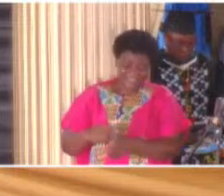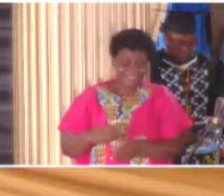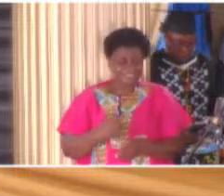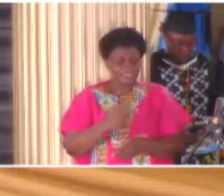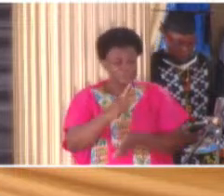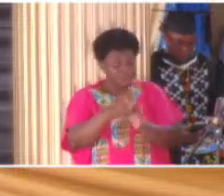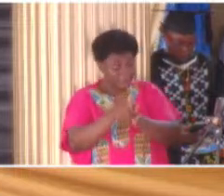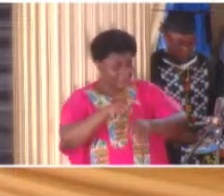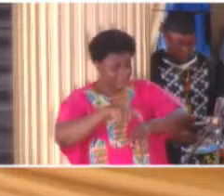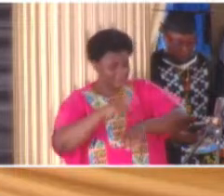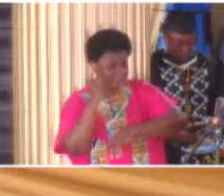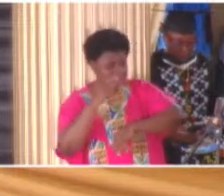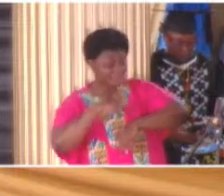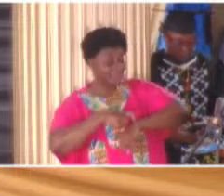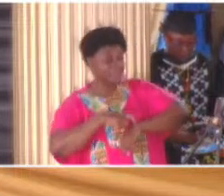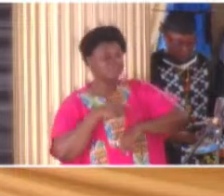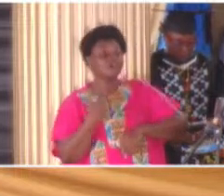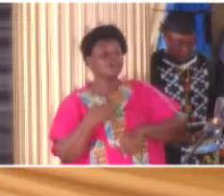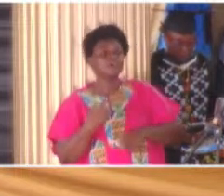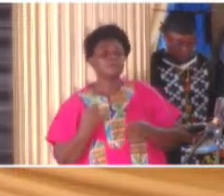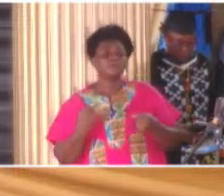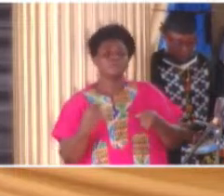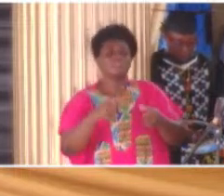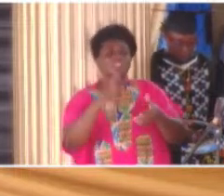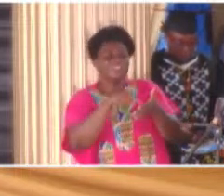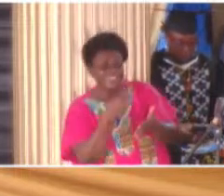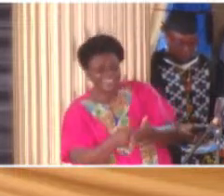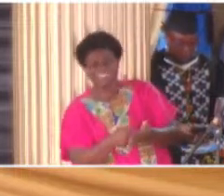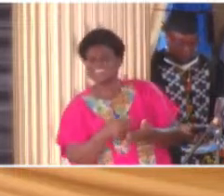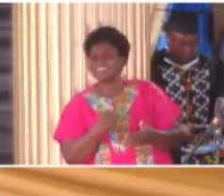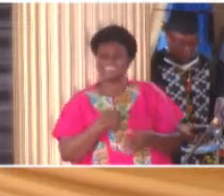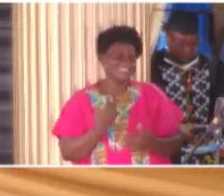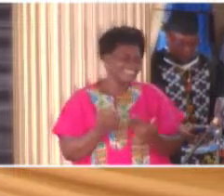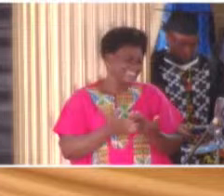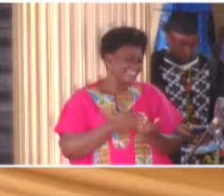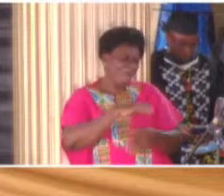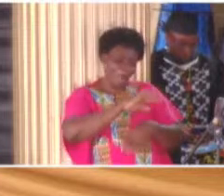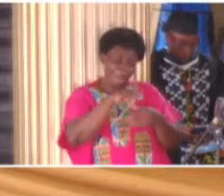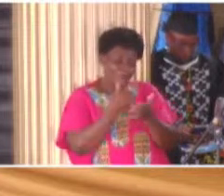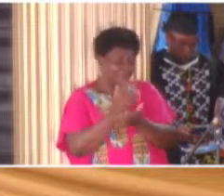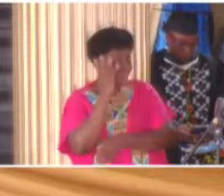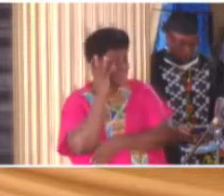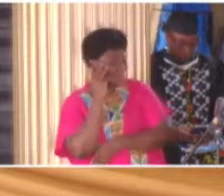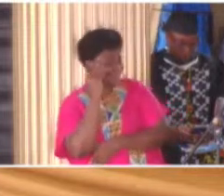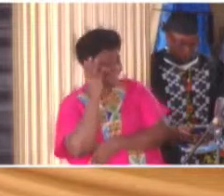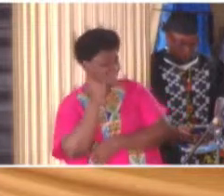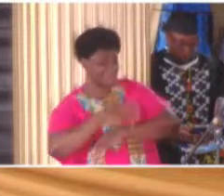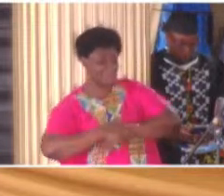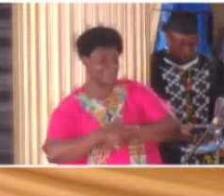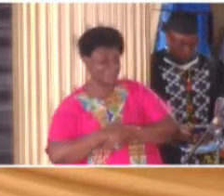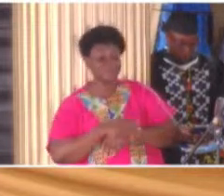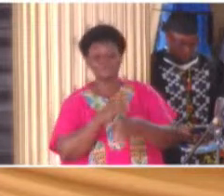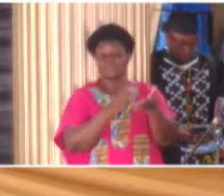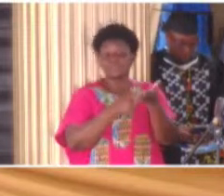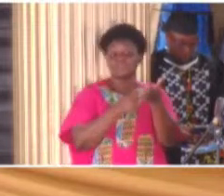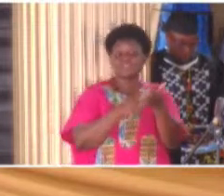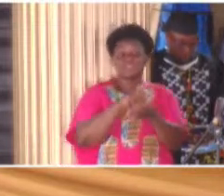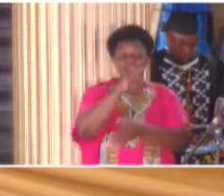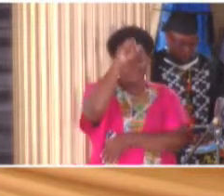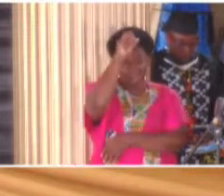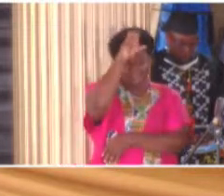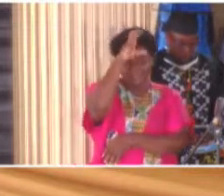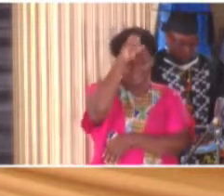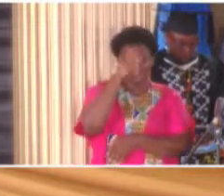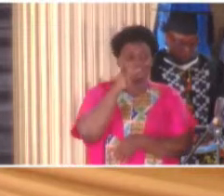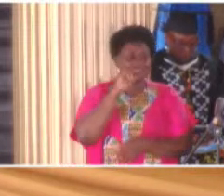minutes to lecture time, the driver will cancel, and all those things that you went through. Sometimes the taxi drivers are also